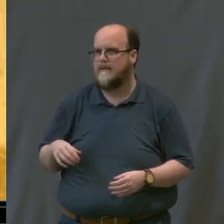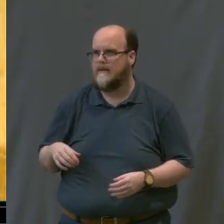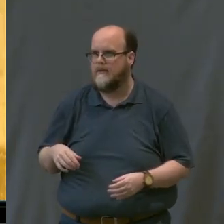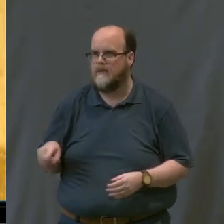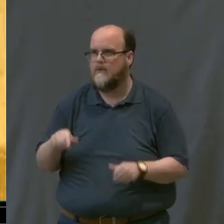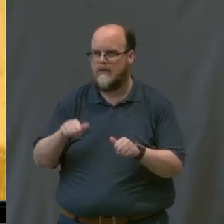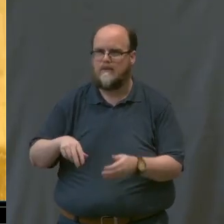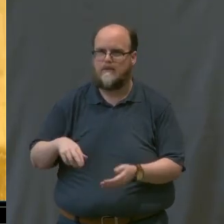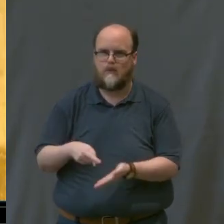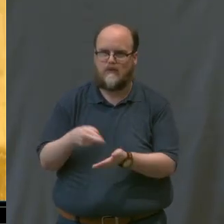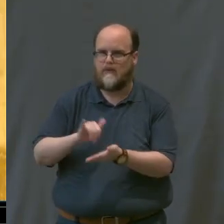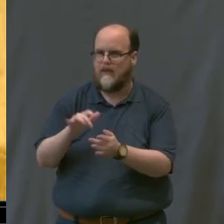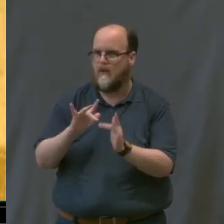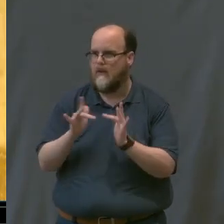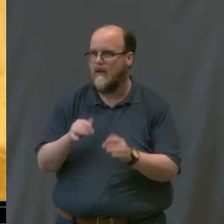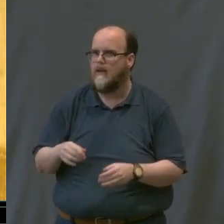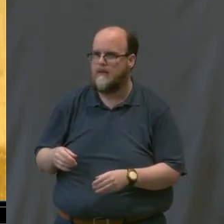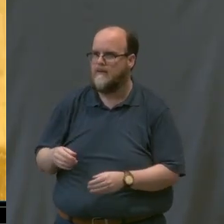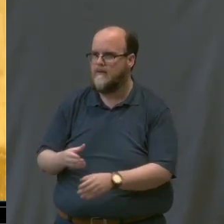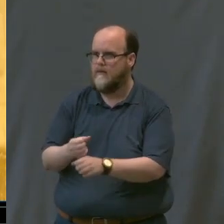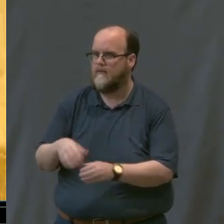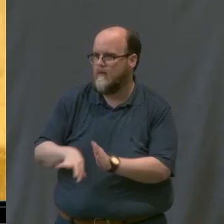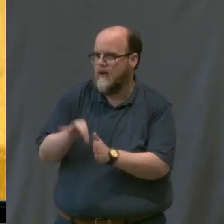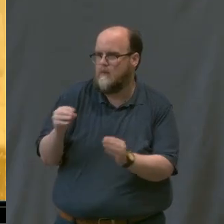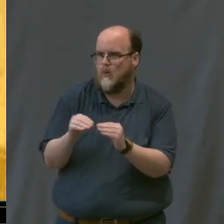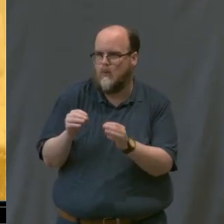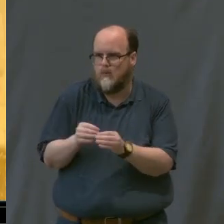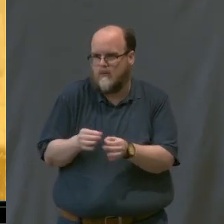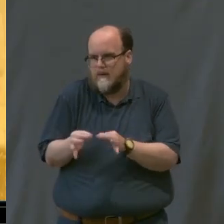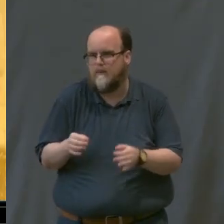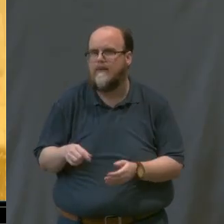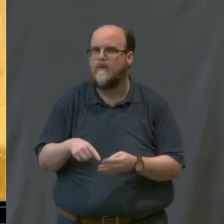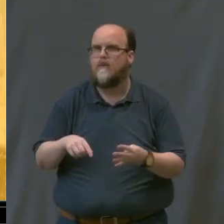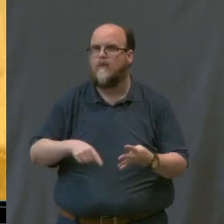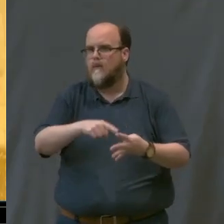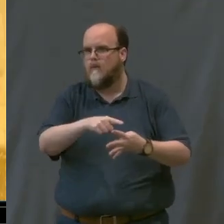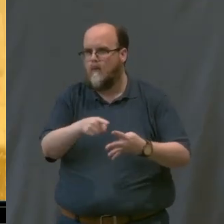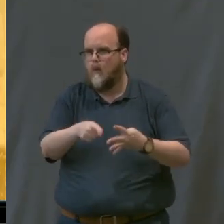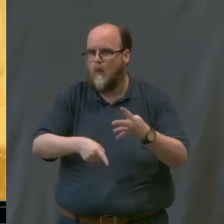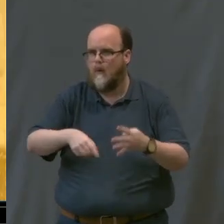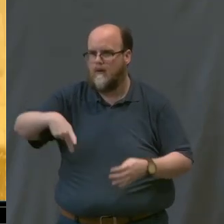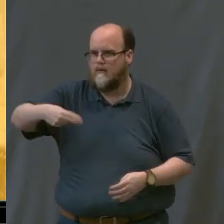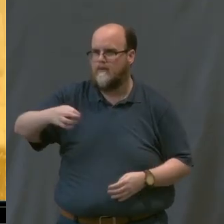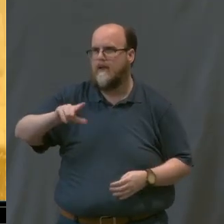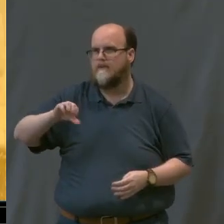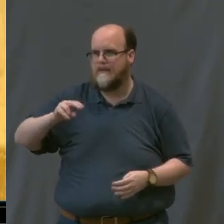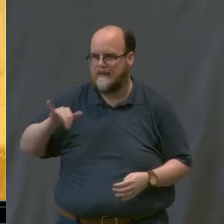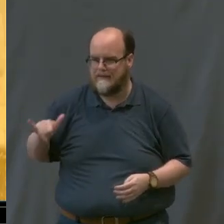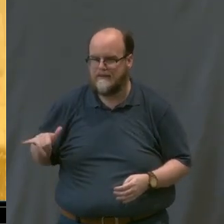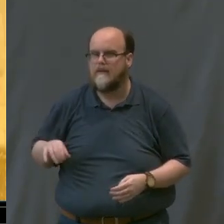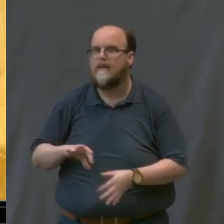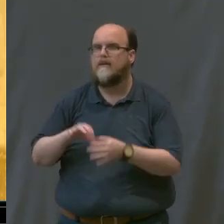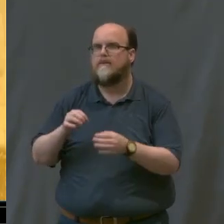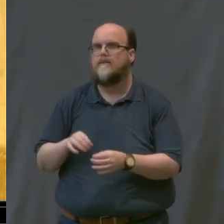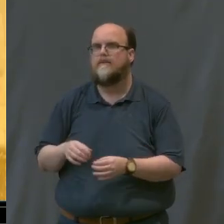look at these online and get more detail. These are the 4 philosophies: preterist,